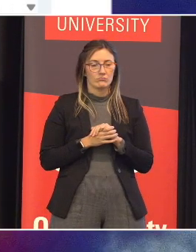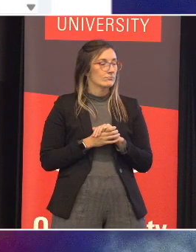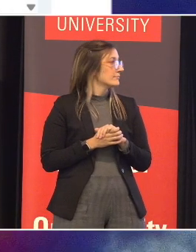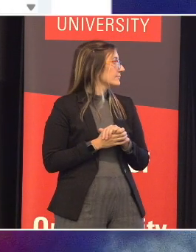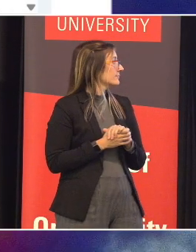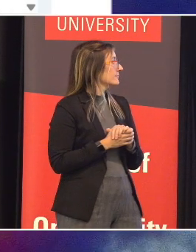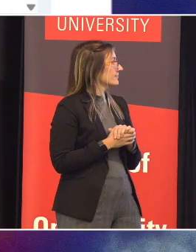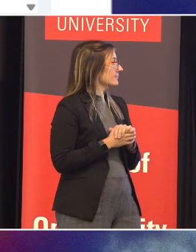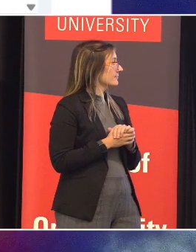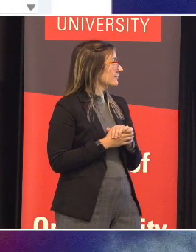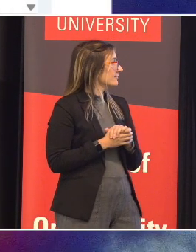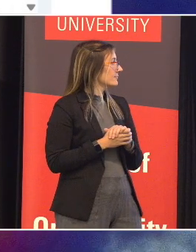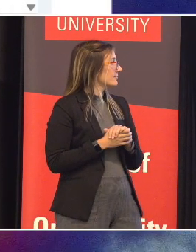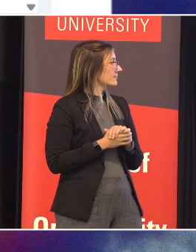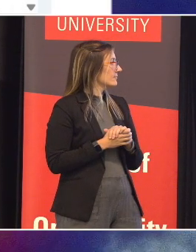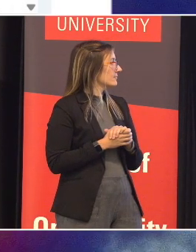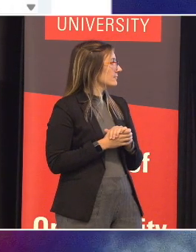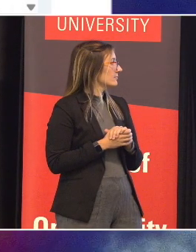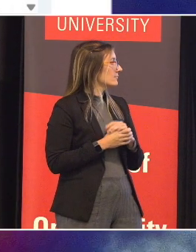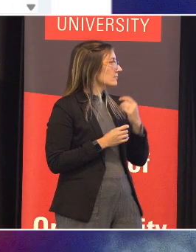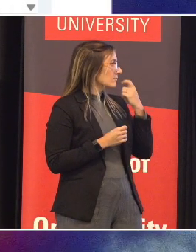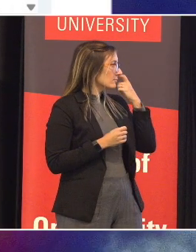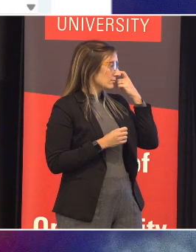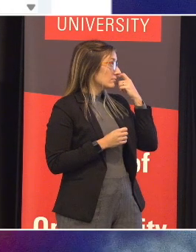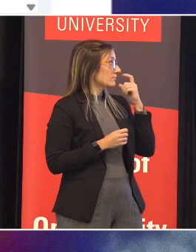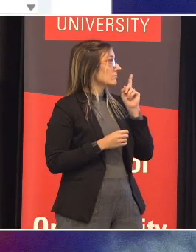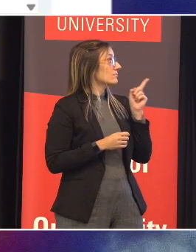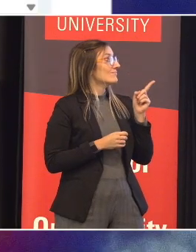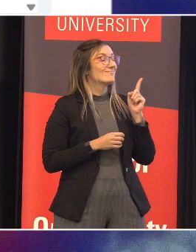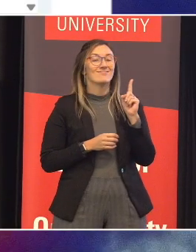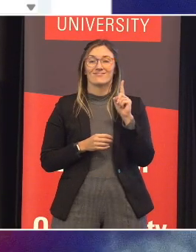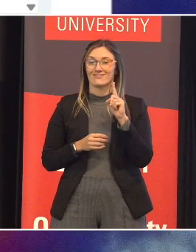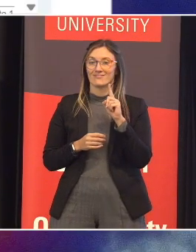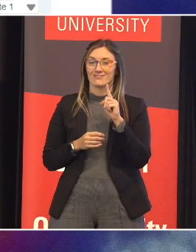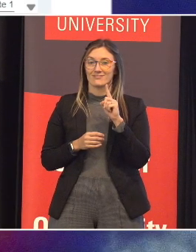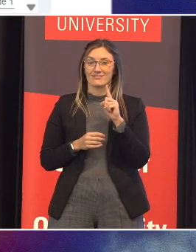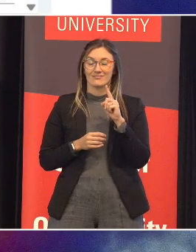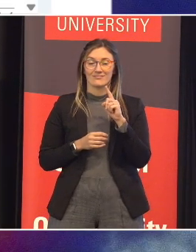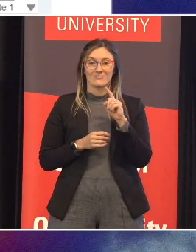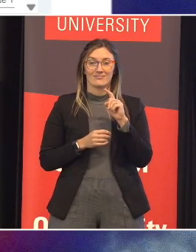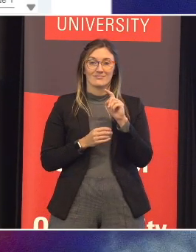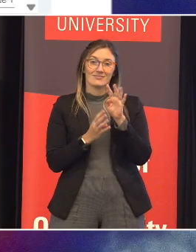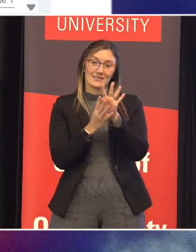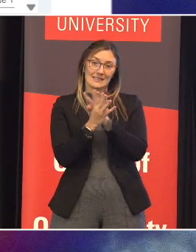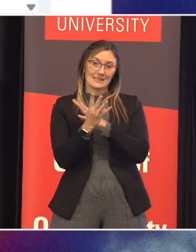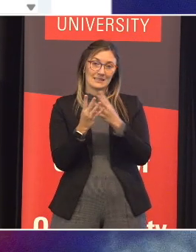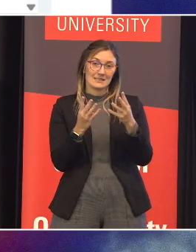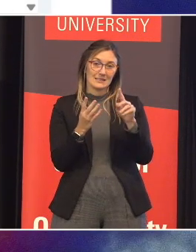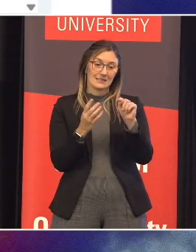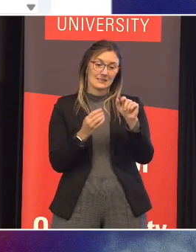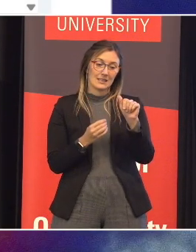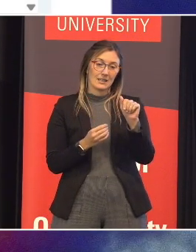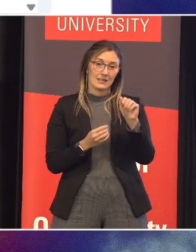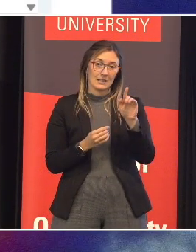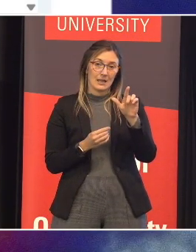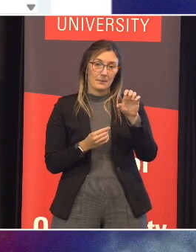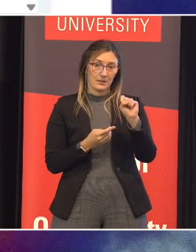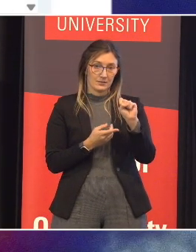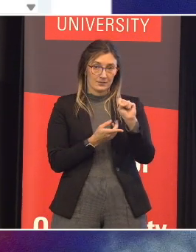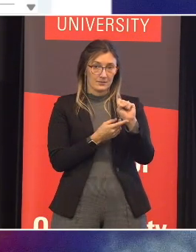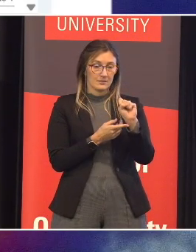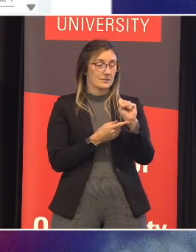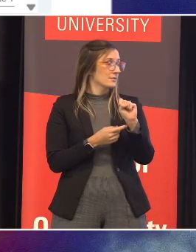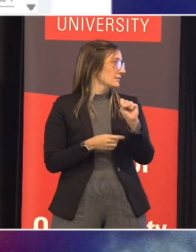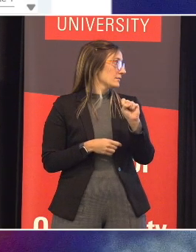Should be properly nested. I do want to come in here to the tables. So within the table tag,